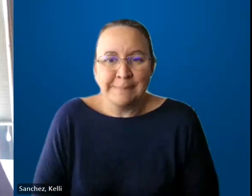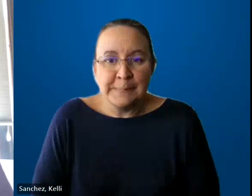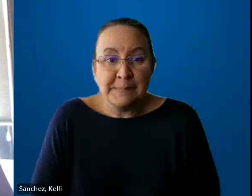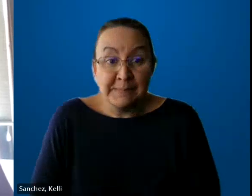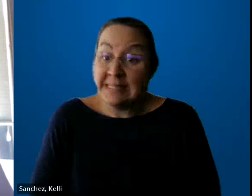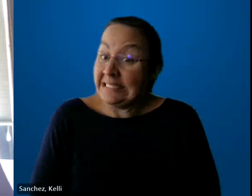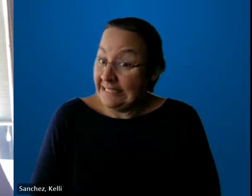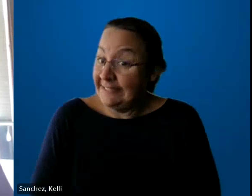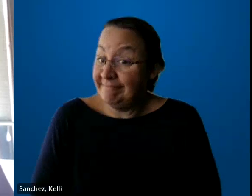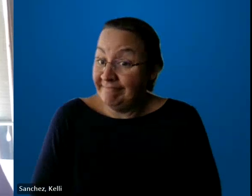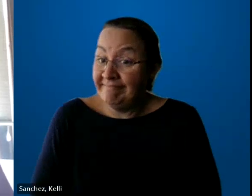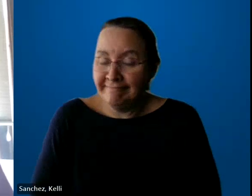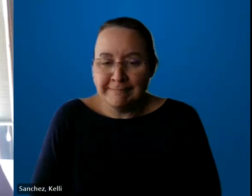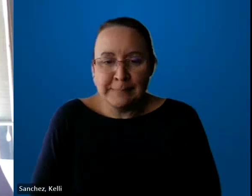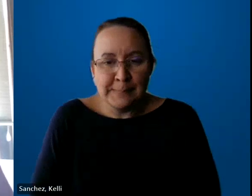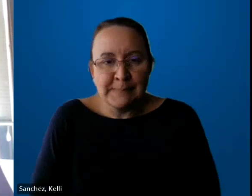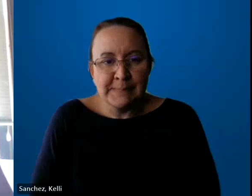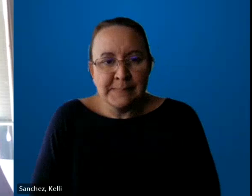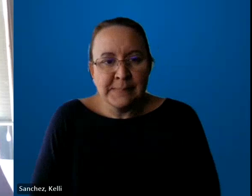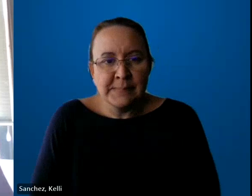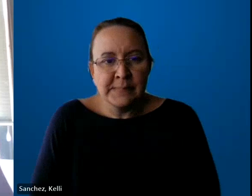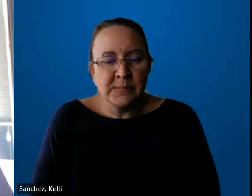That is a very good question.